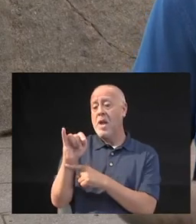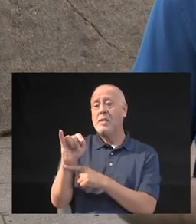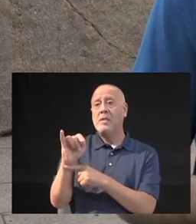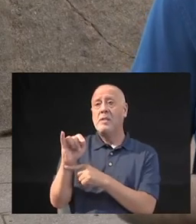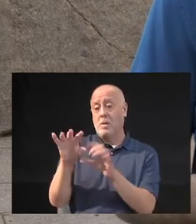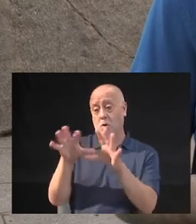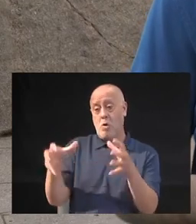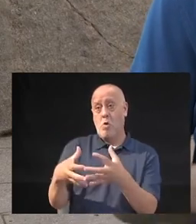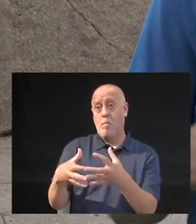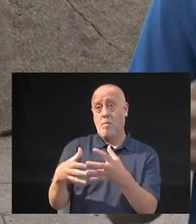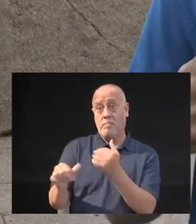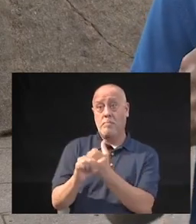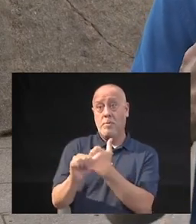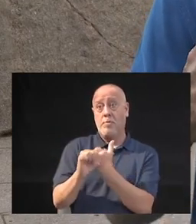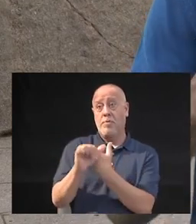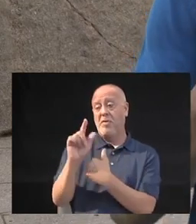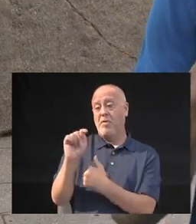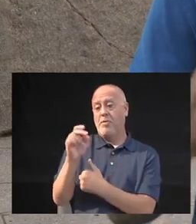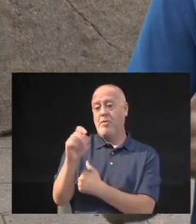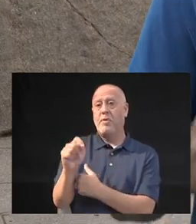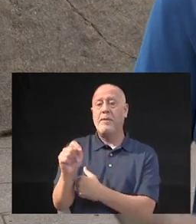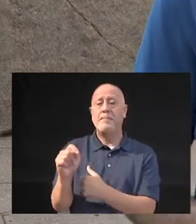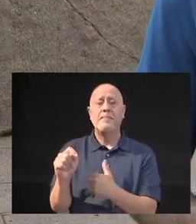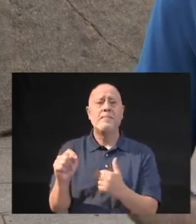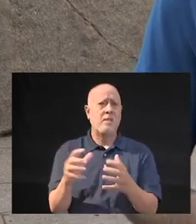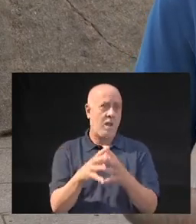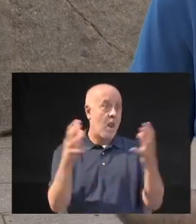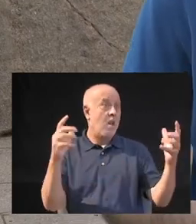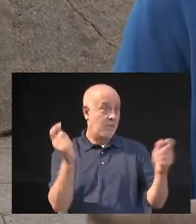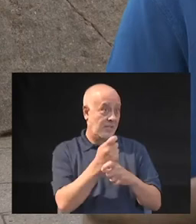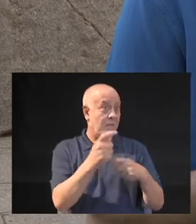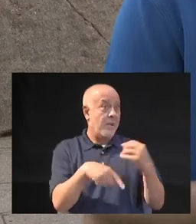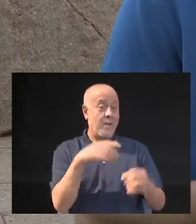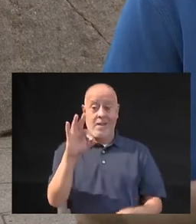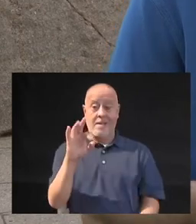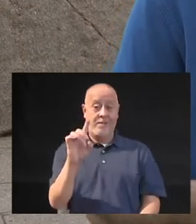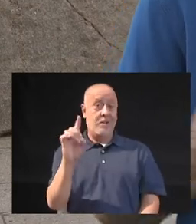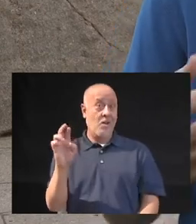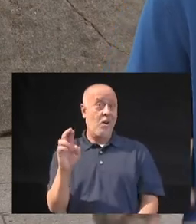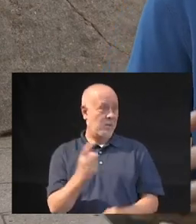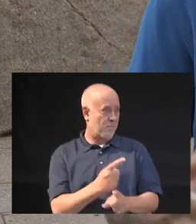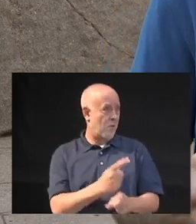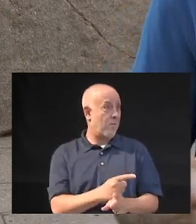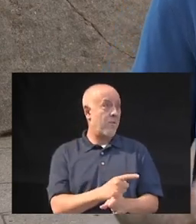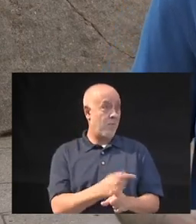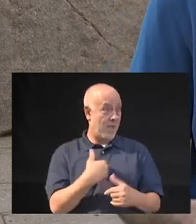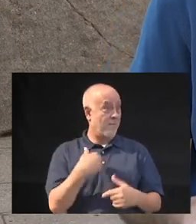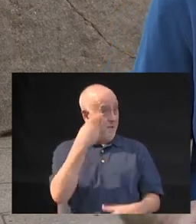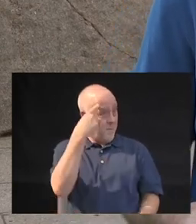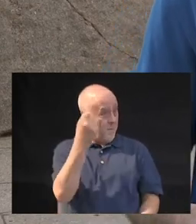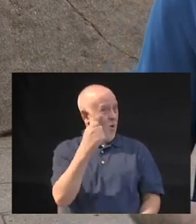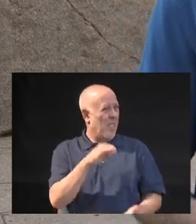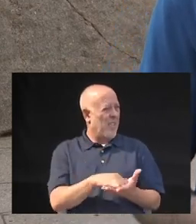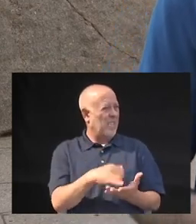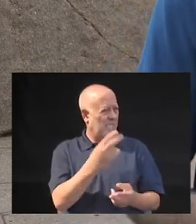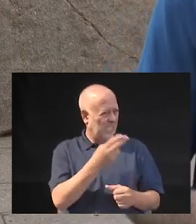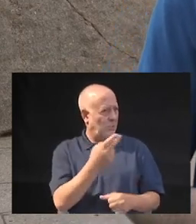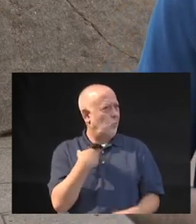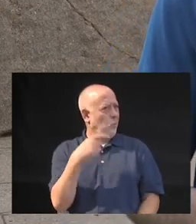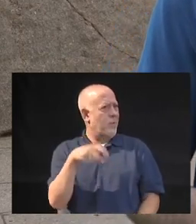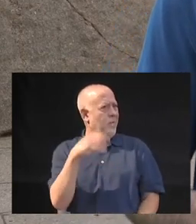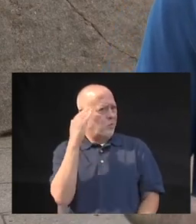threat. And so there is much to celebrate about FDR. It's appropriate that there's a memorial here to him. That's history we need to